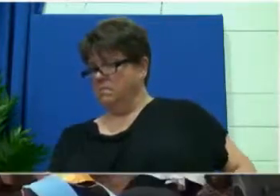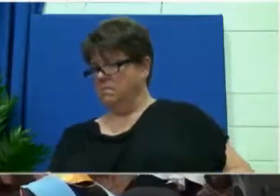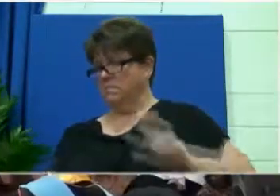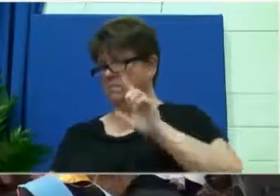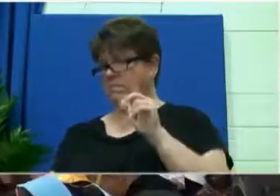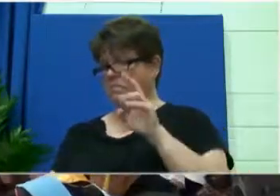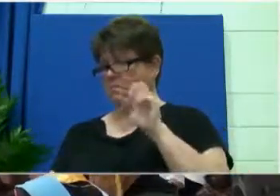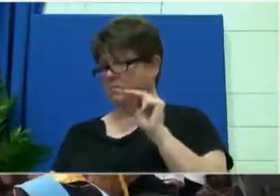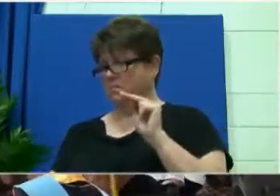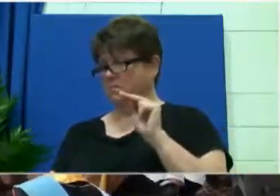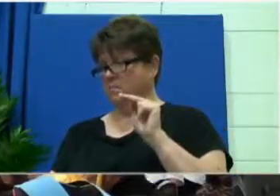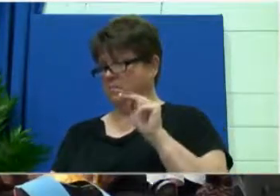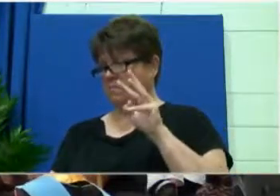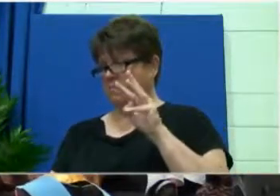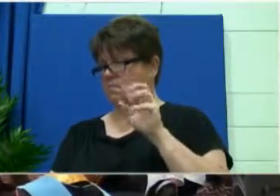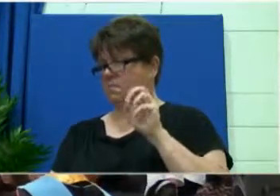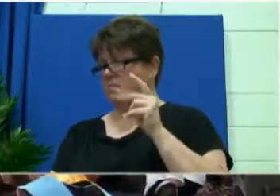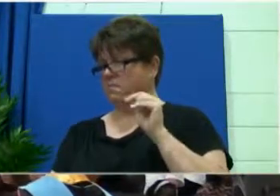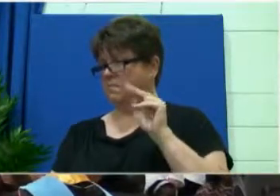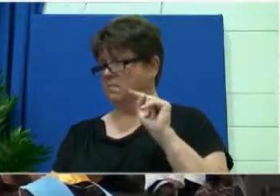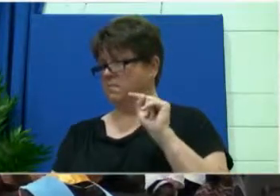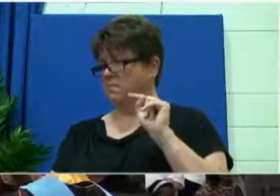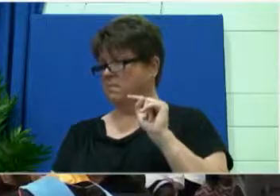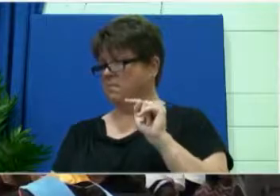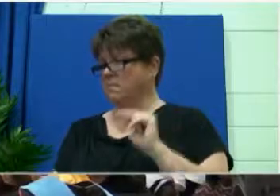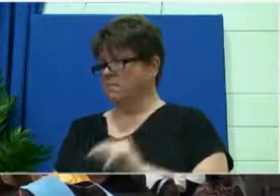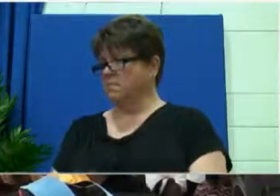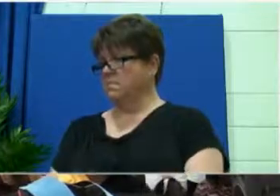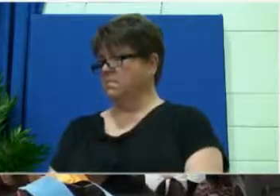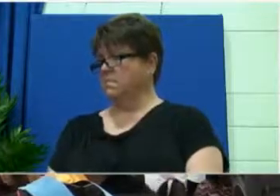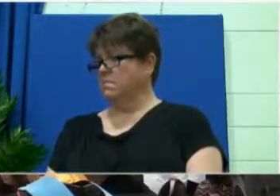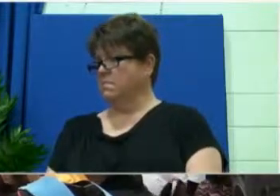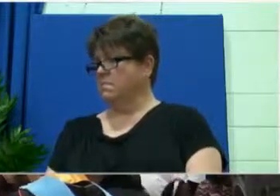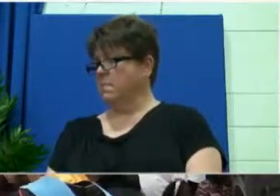Lauren Alexis Wasmuth, Associate in General Studies.